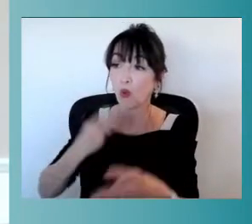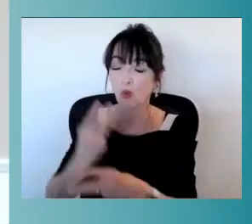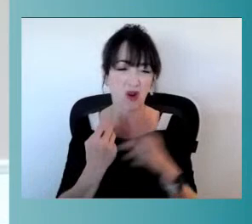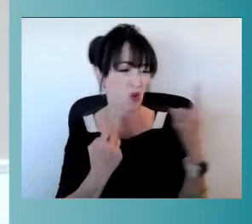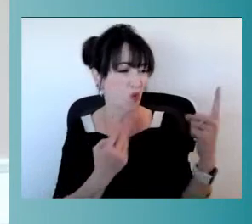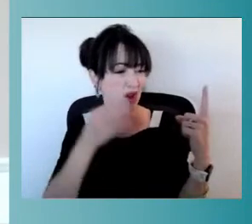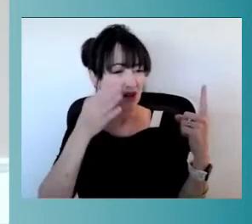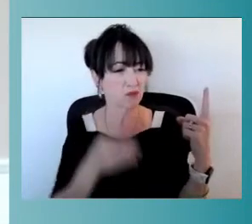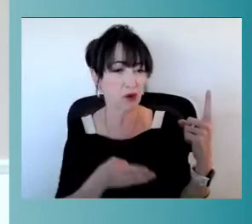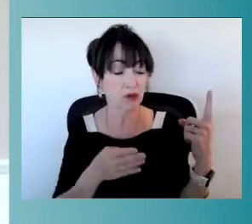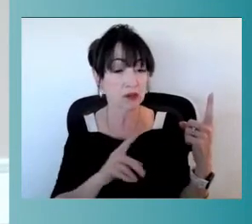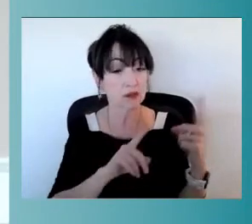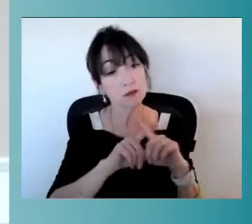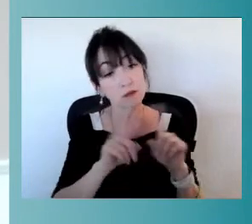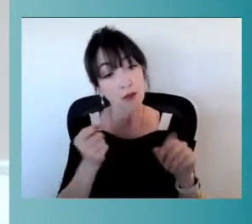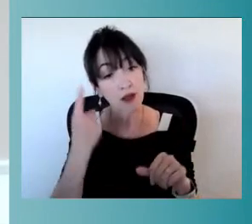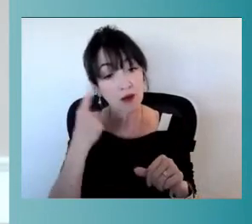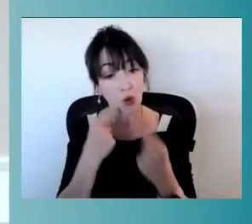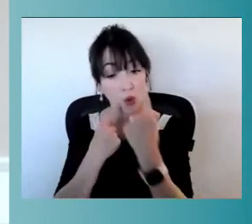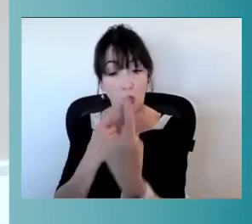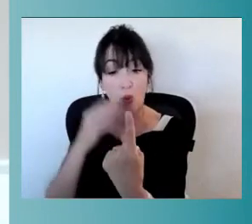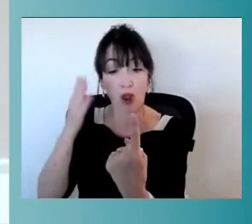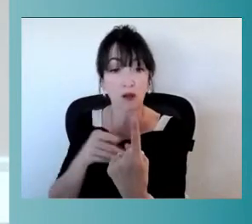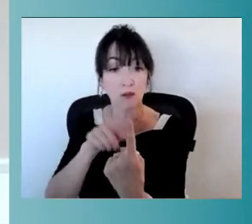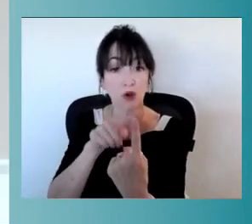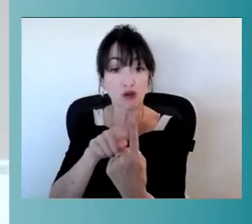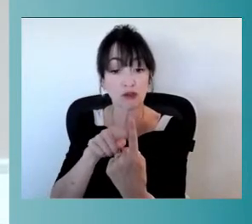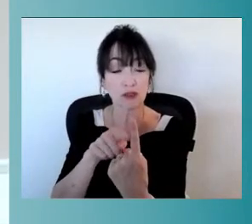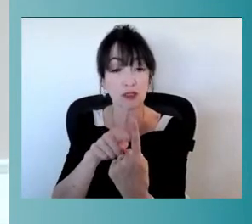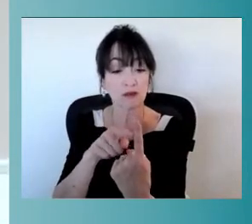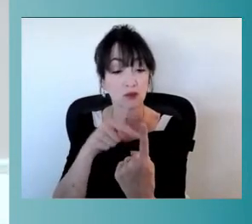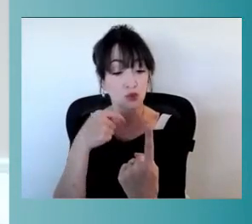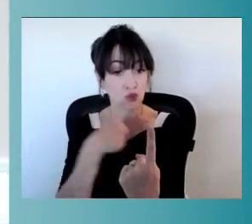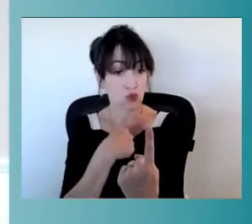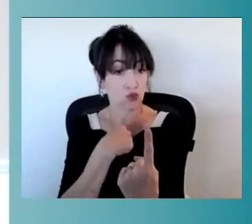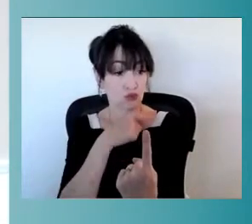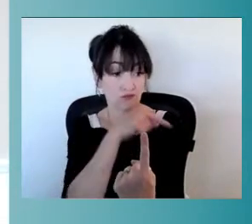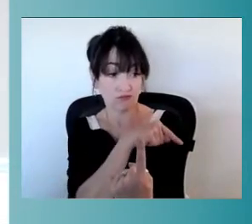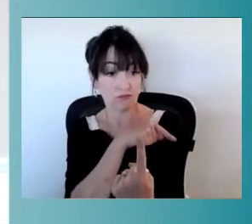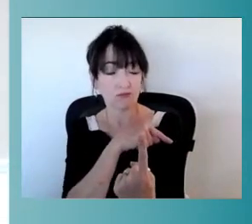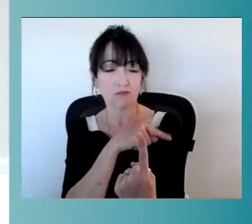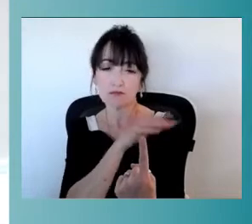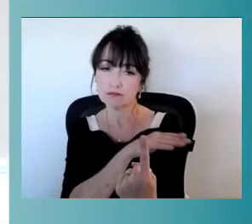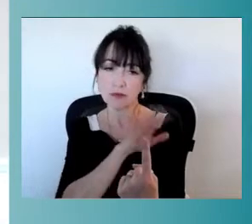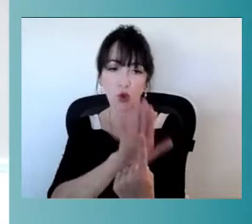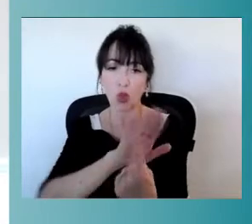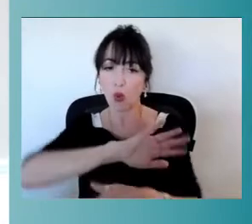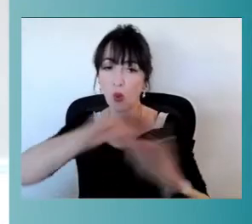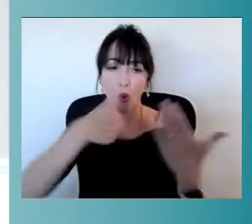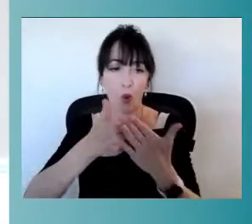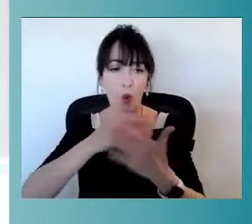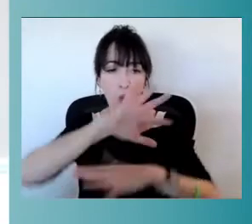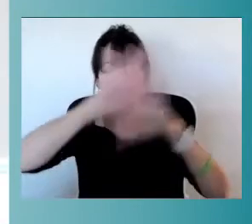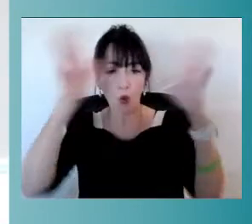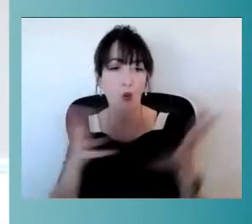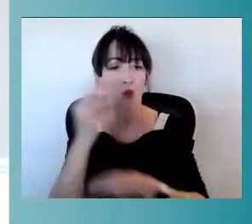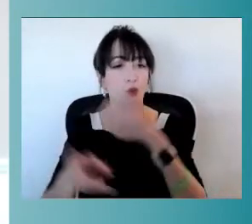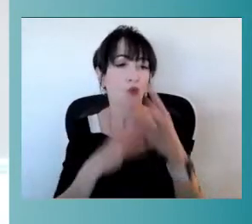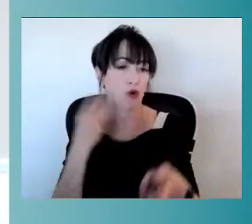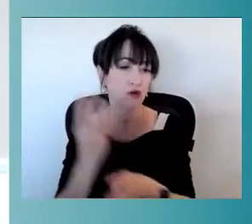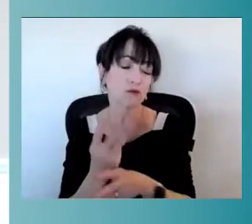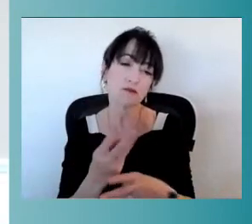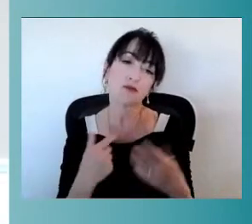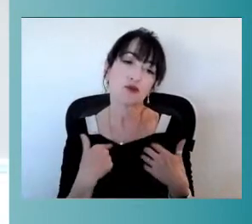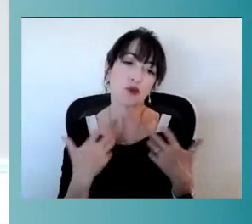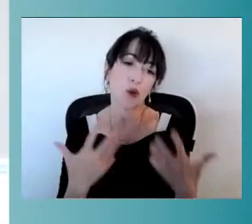one person, you may be the world. On behalf of Wilmington University, congratulations to all the winners tonight.